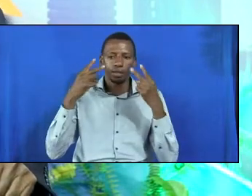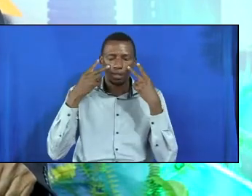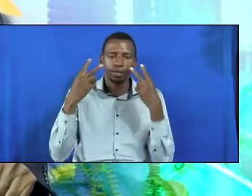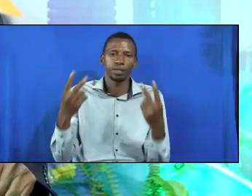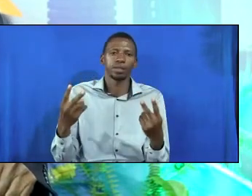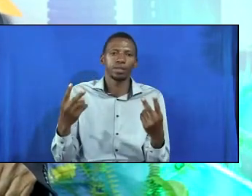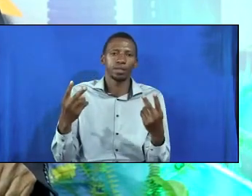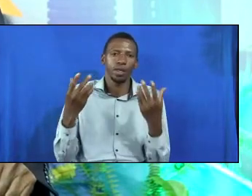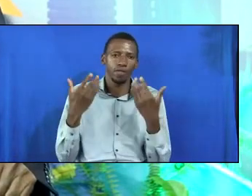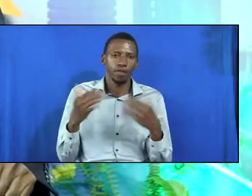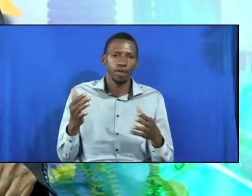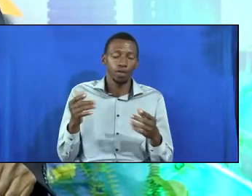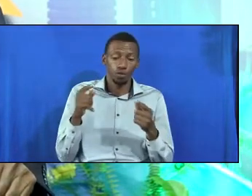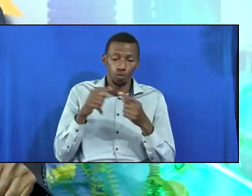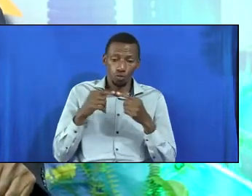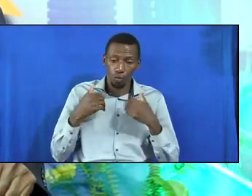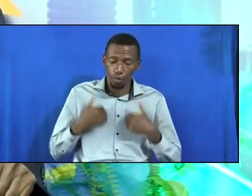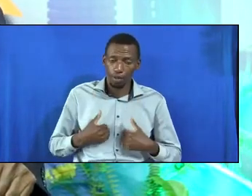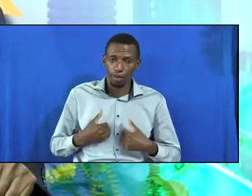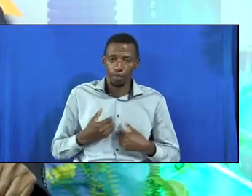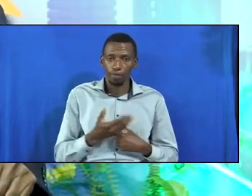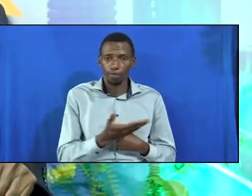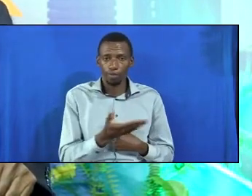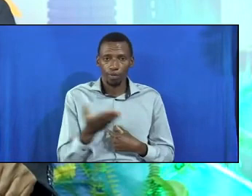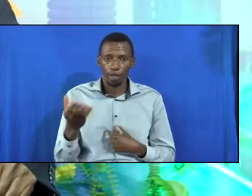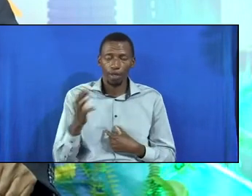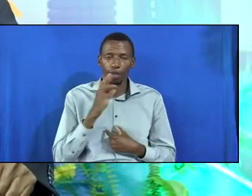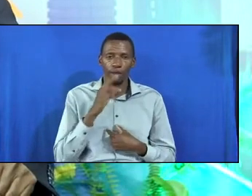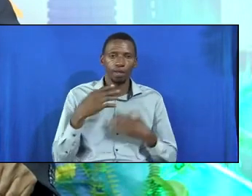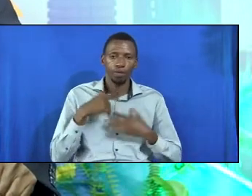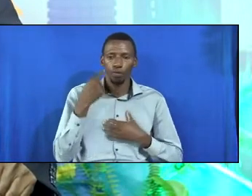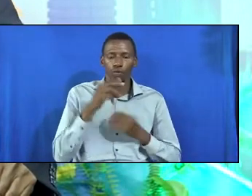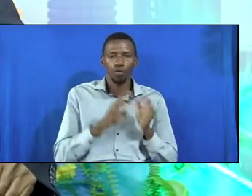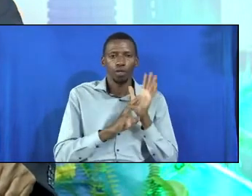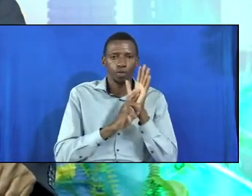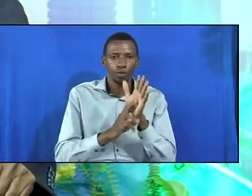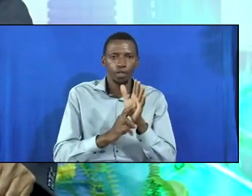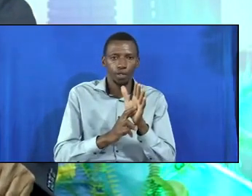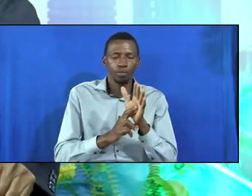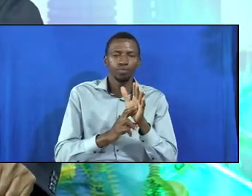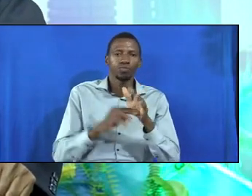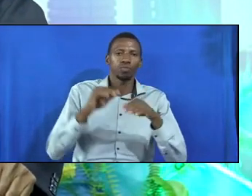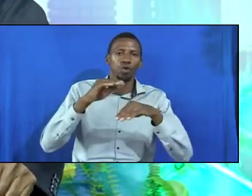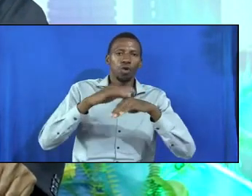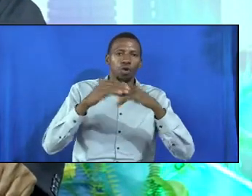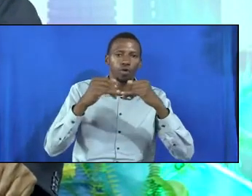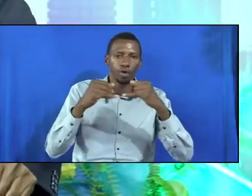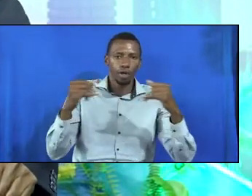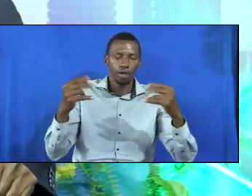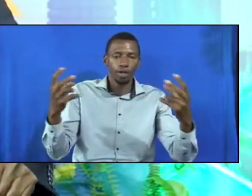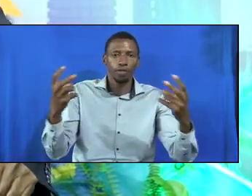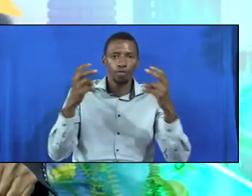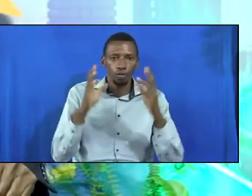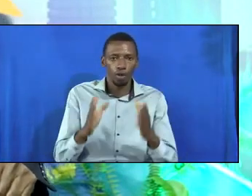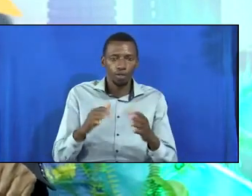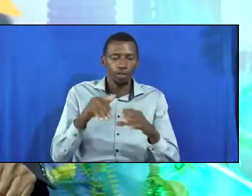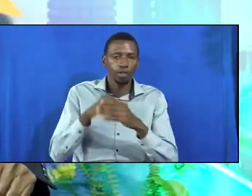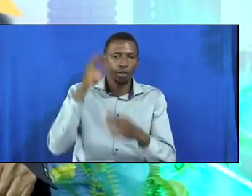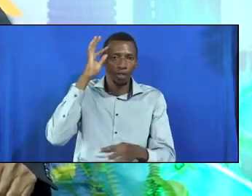me, they are the ones that represent the online viewers in faithfulness. And that is none